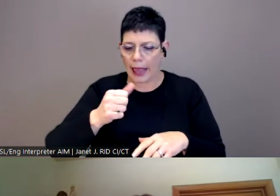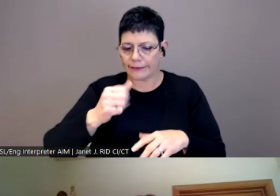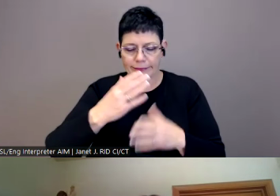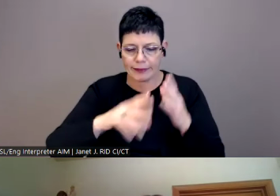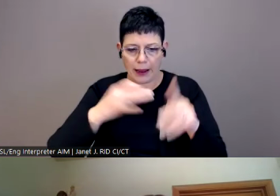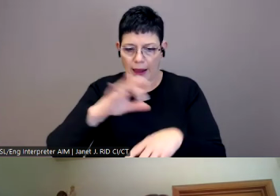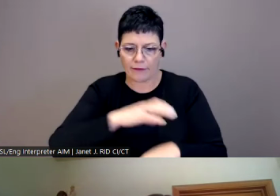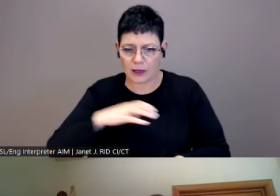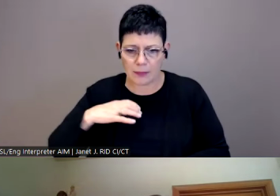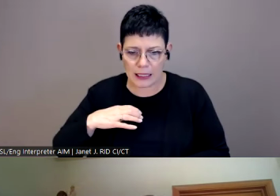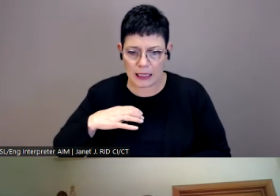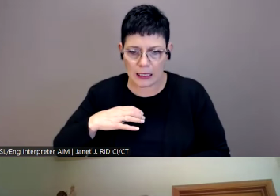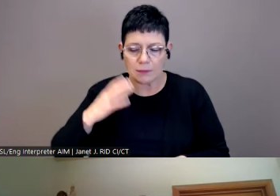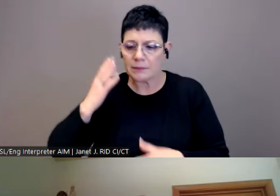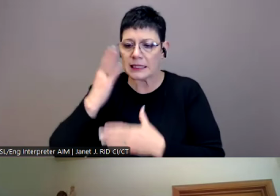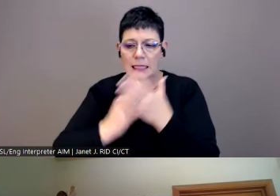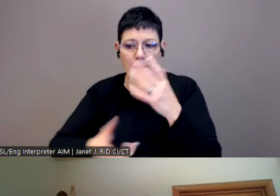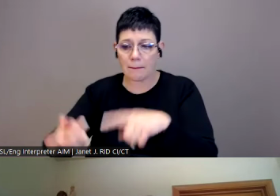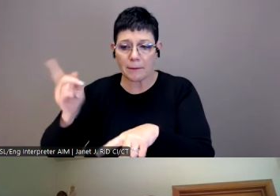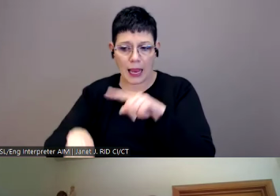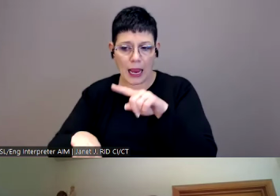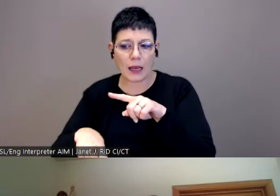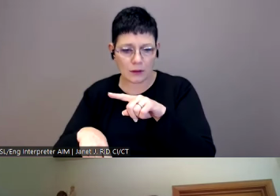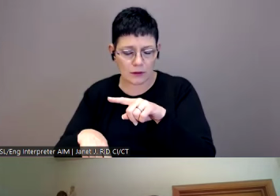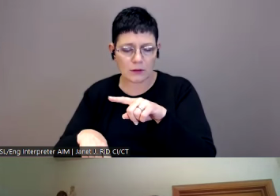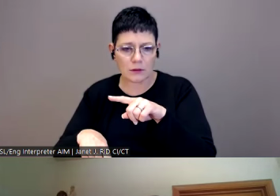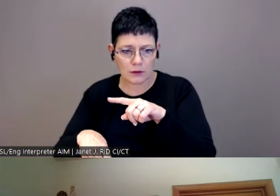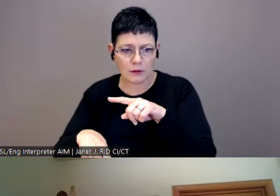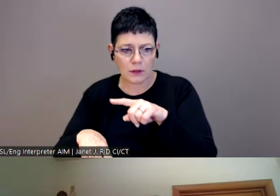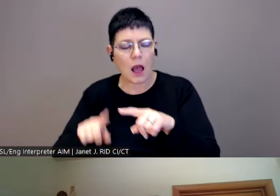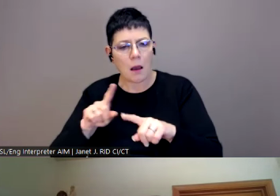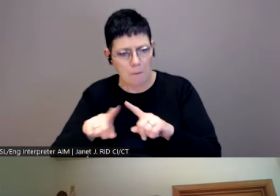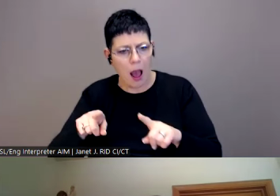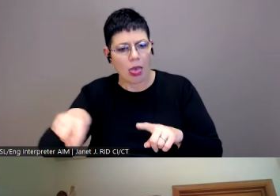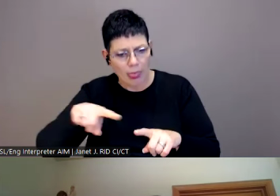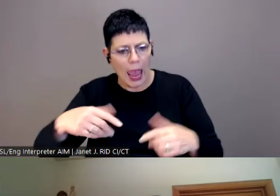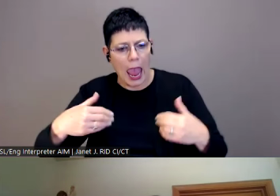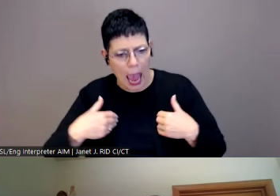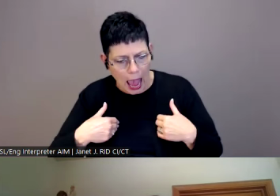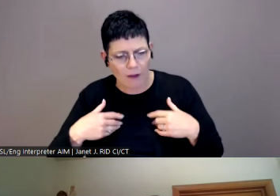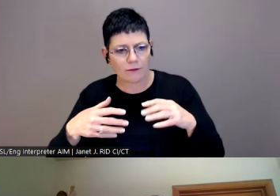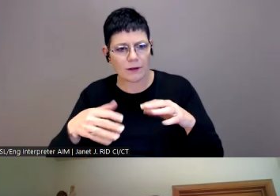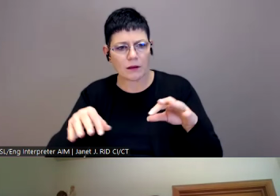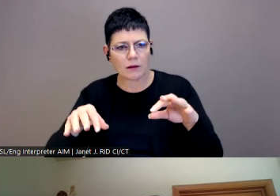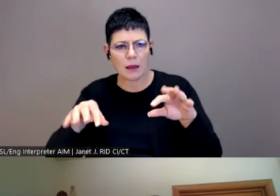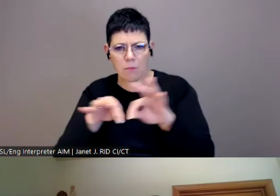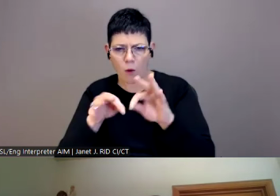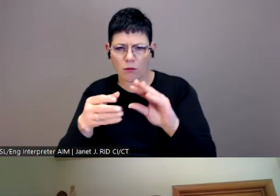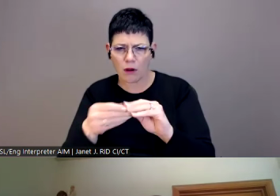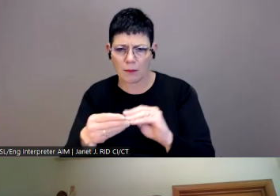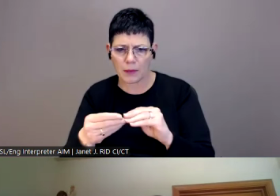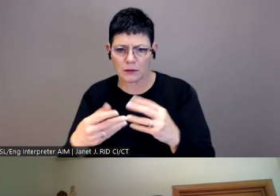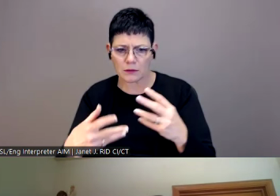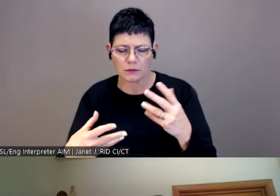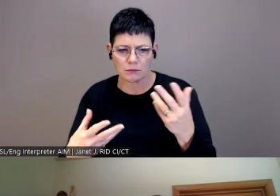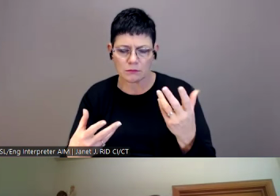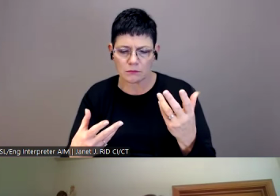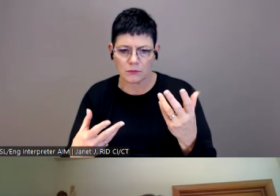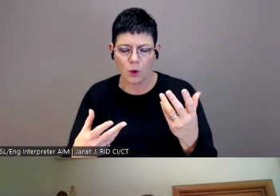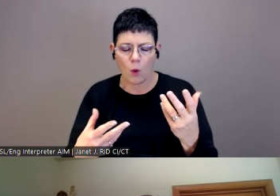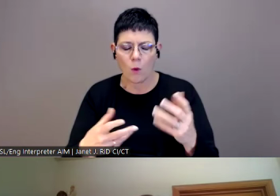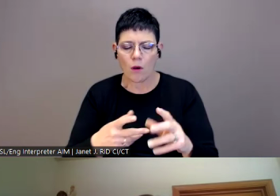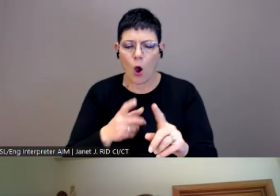Others cannot prioritize that in their lives right now, but have meaningful things to say. So I always recommend finding more than